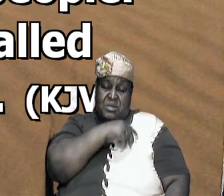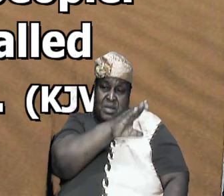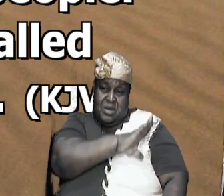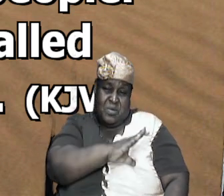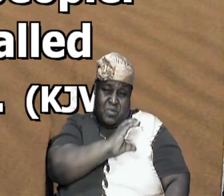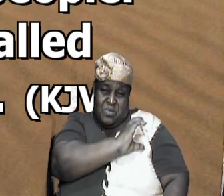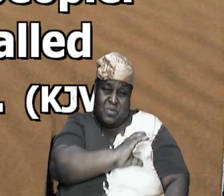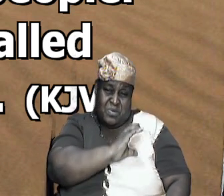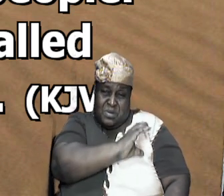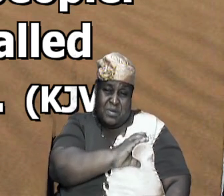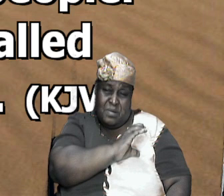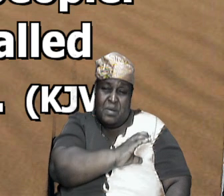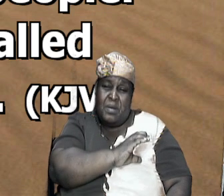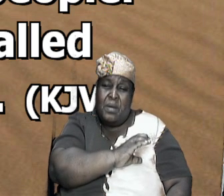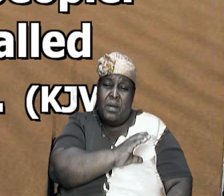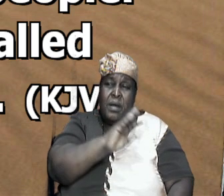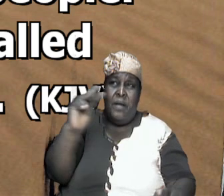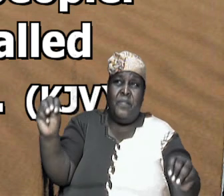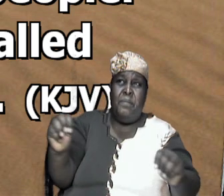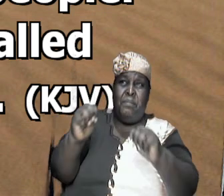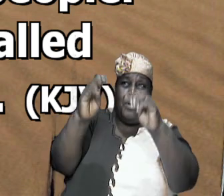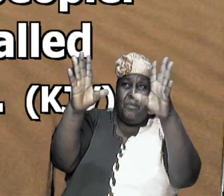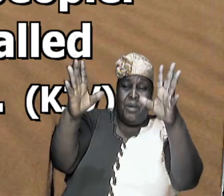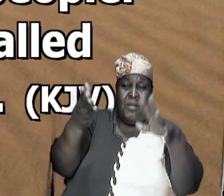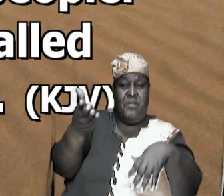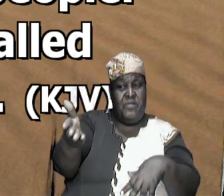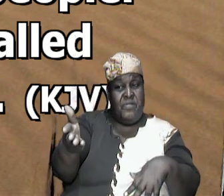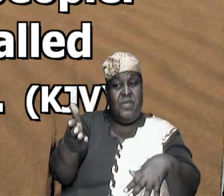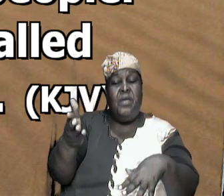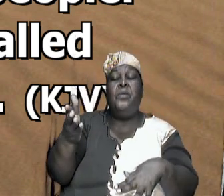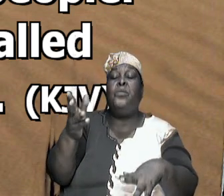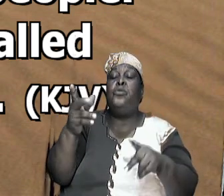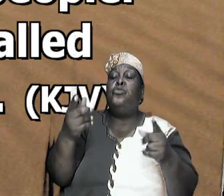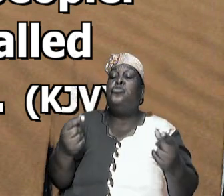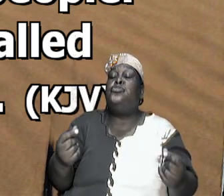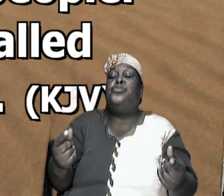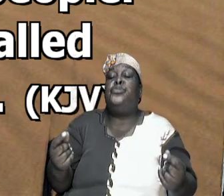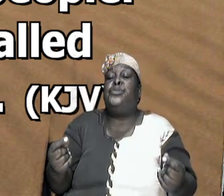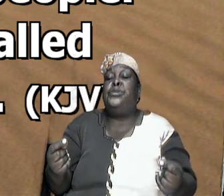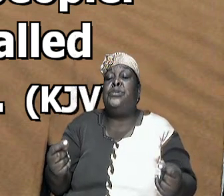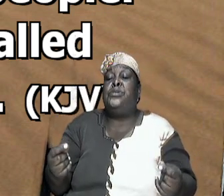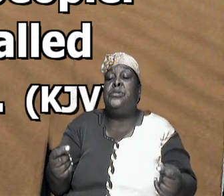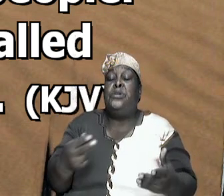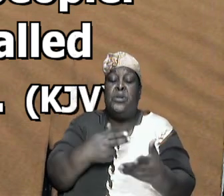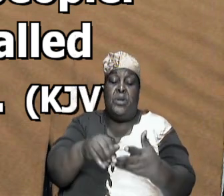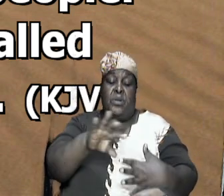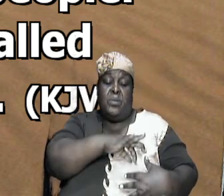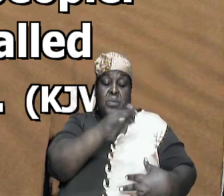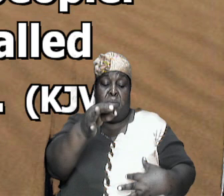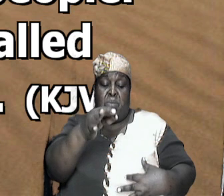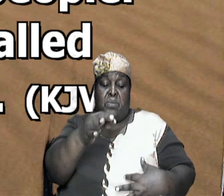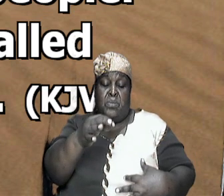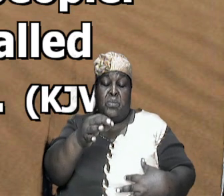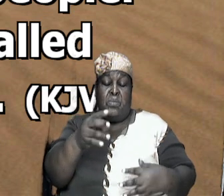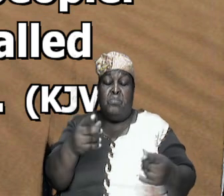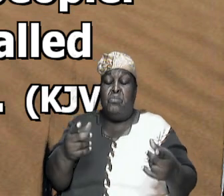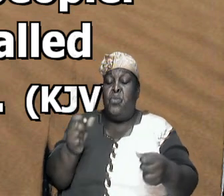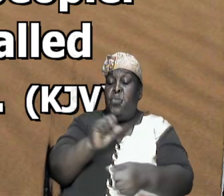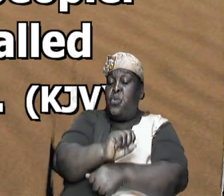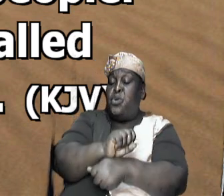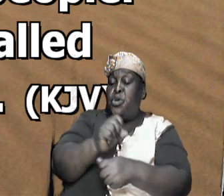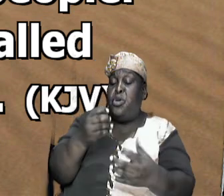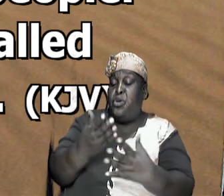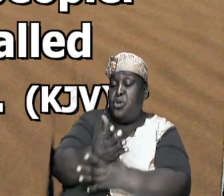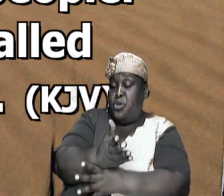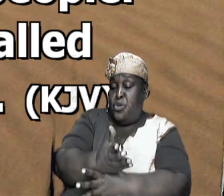character, based upon the miracles that they were probably doing, or, you know, the Holy Ghost was doing through them, and based